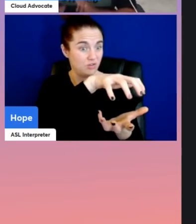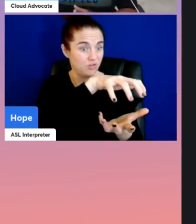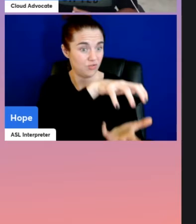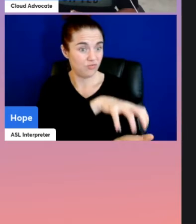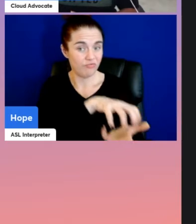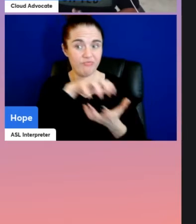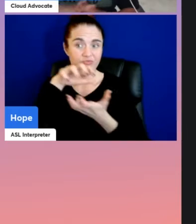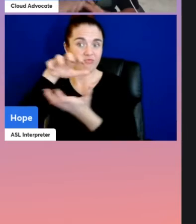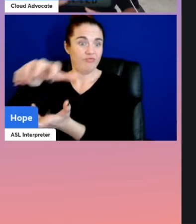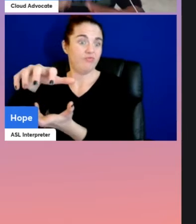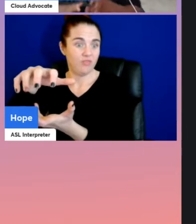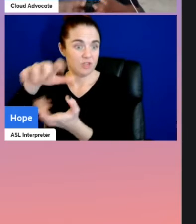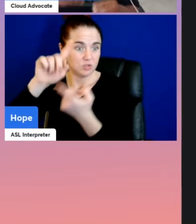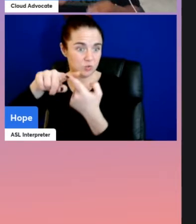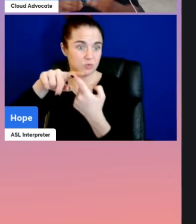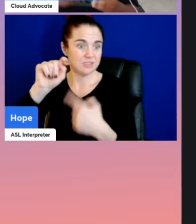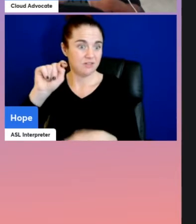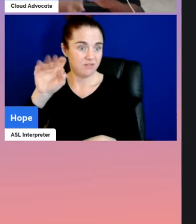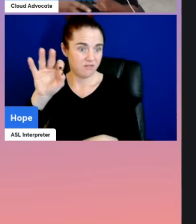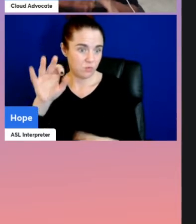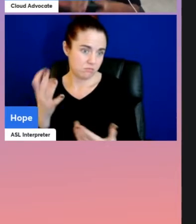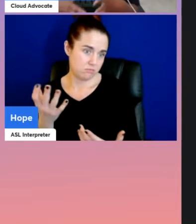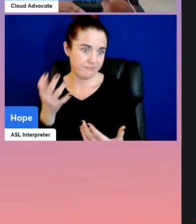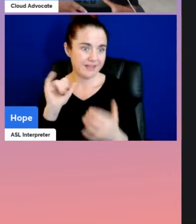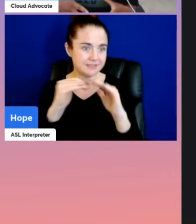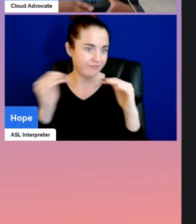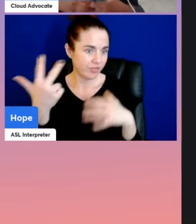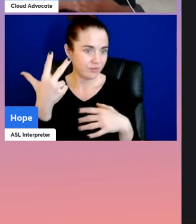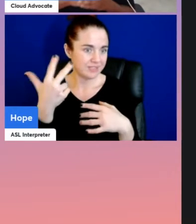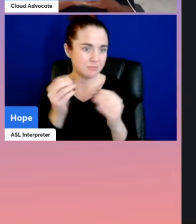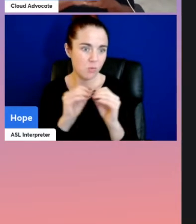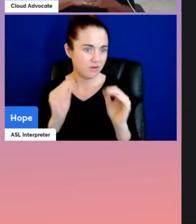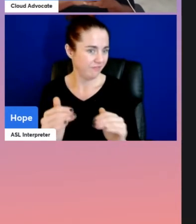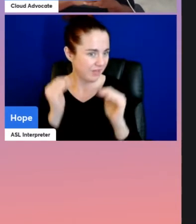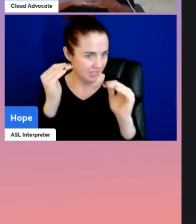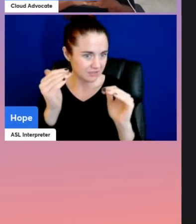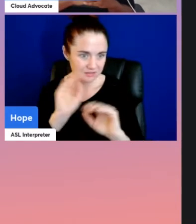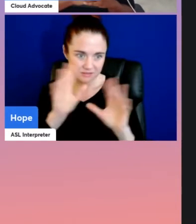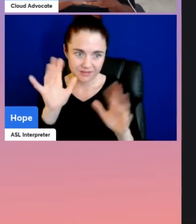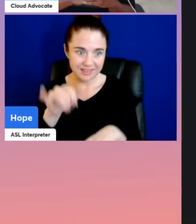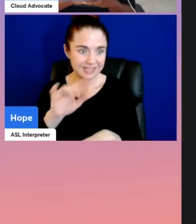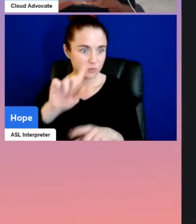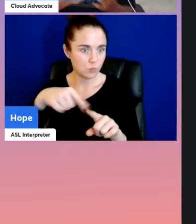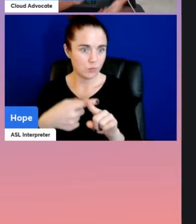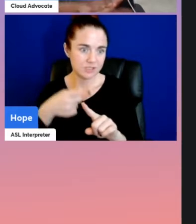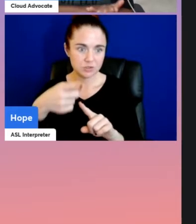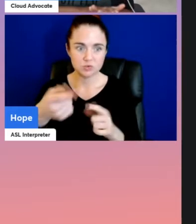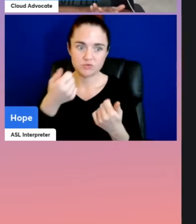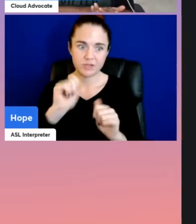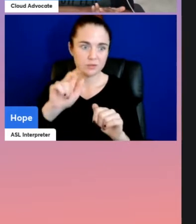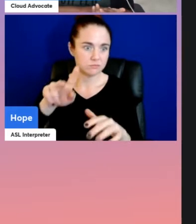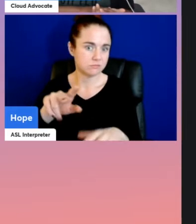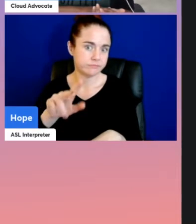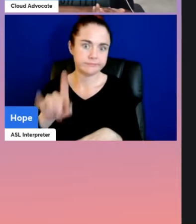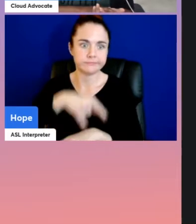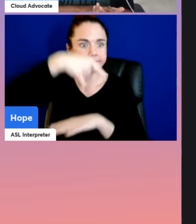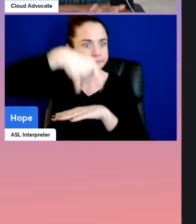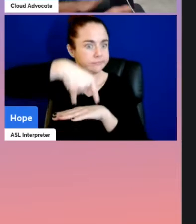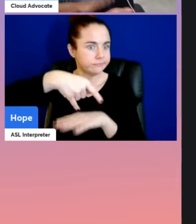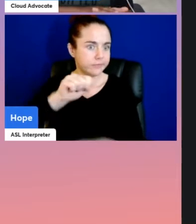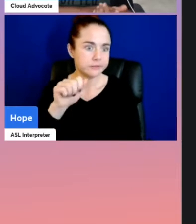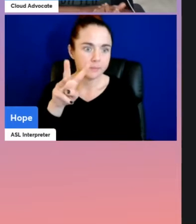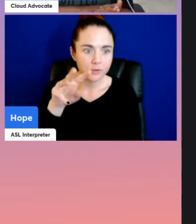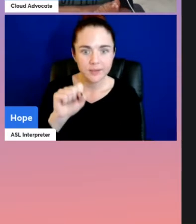so that's level 3. It's definitely more advanced. That's when you're standing up AWS VPCs